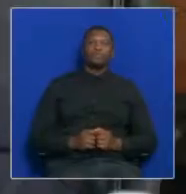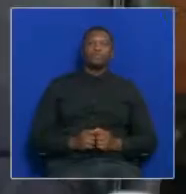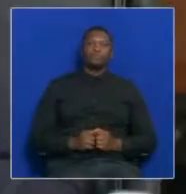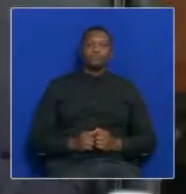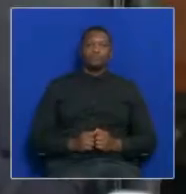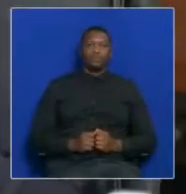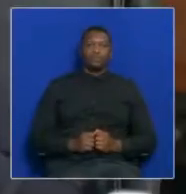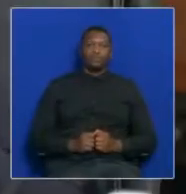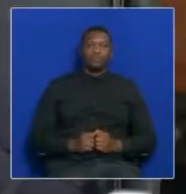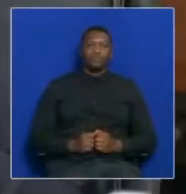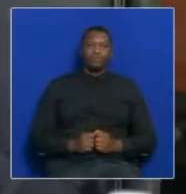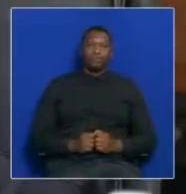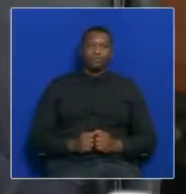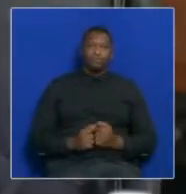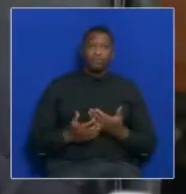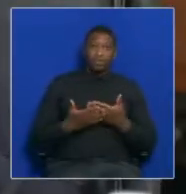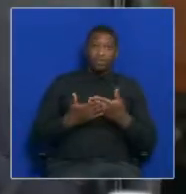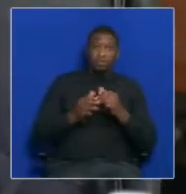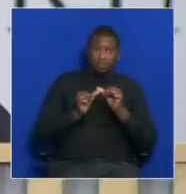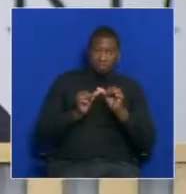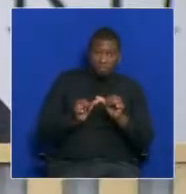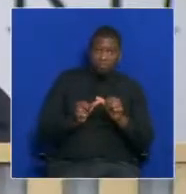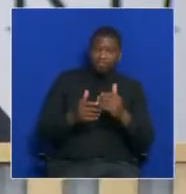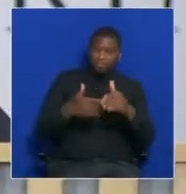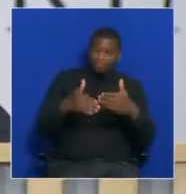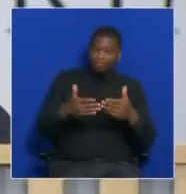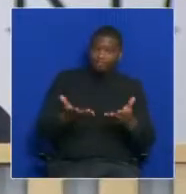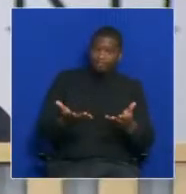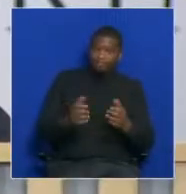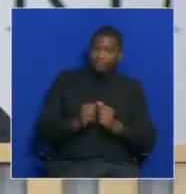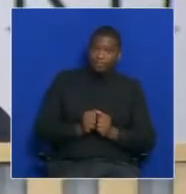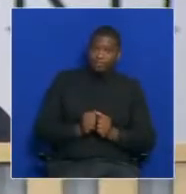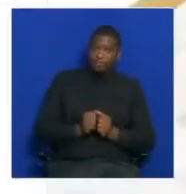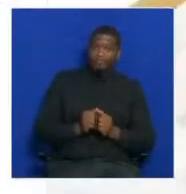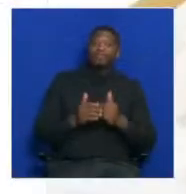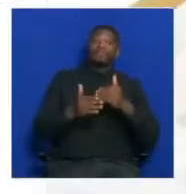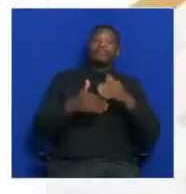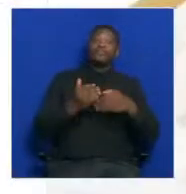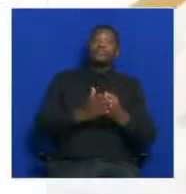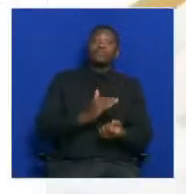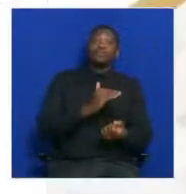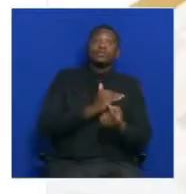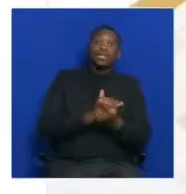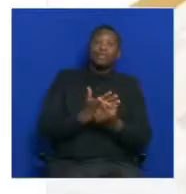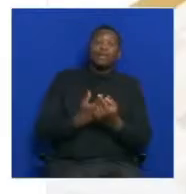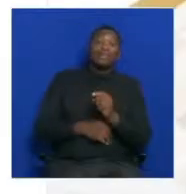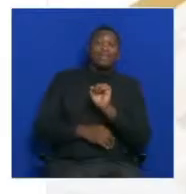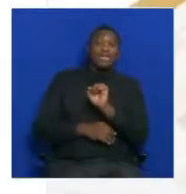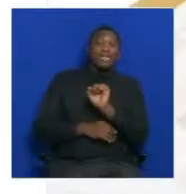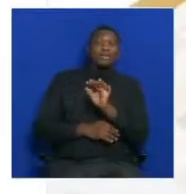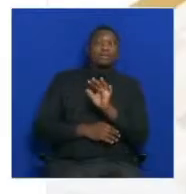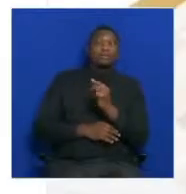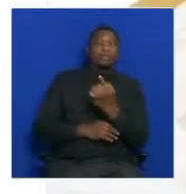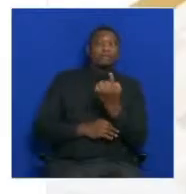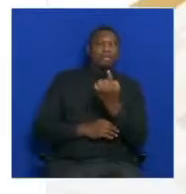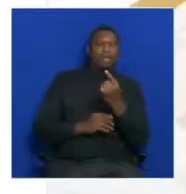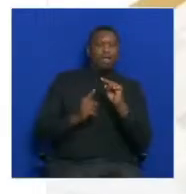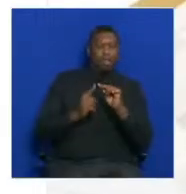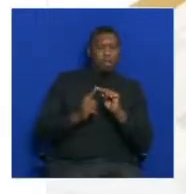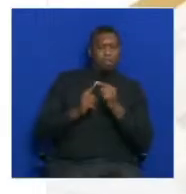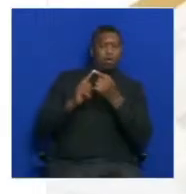You can continue. The consequence is that the single intake point and the case intake